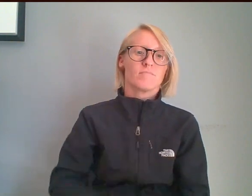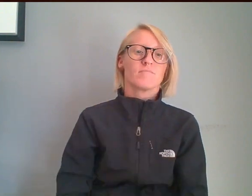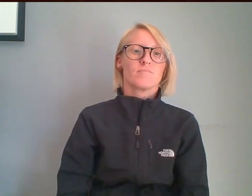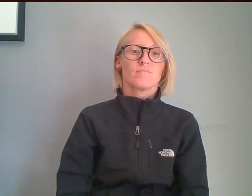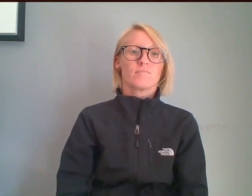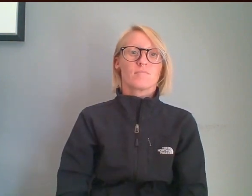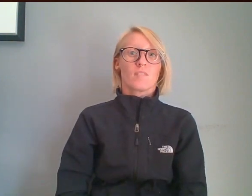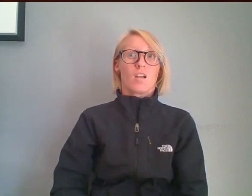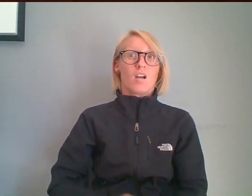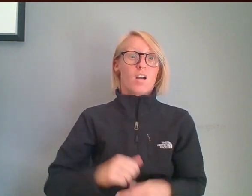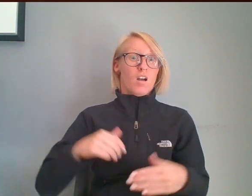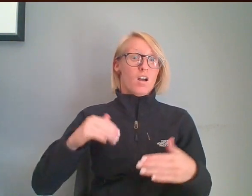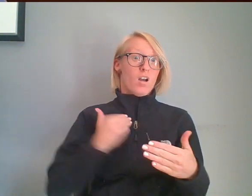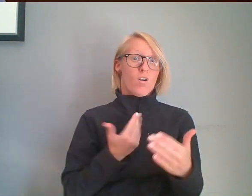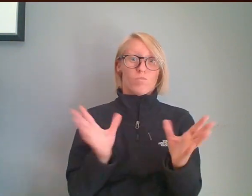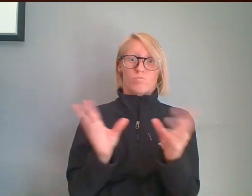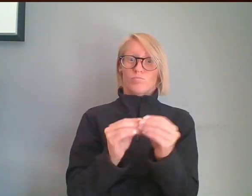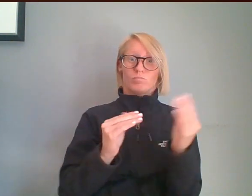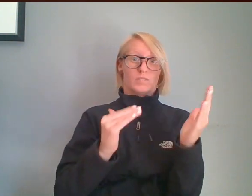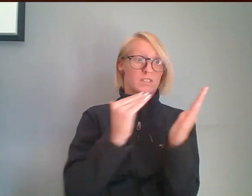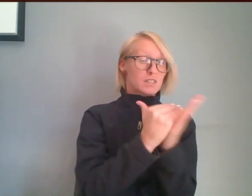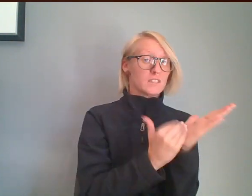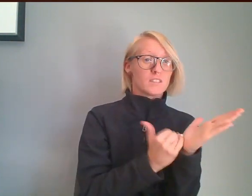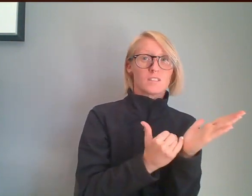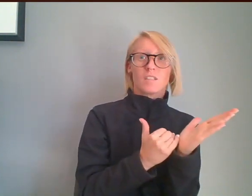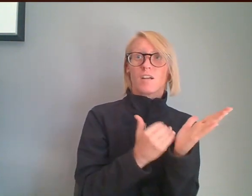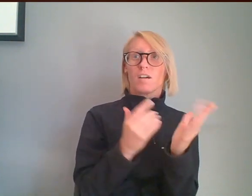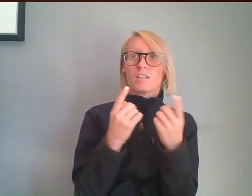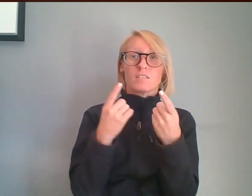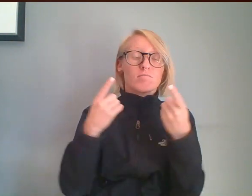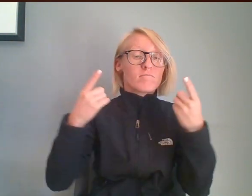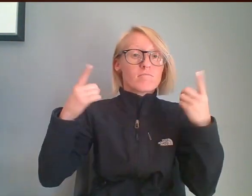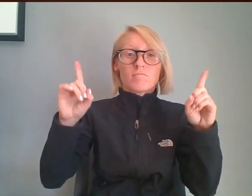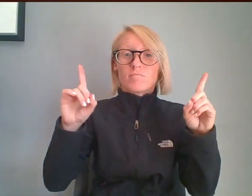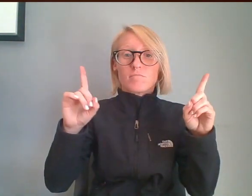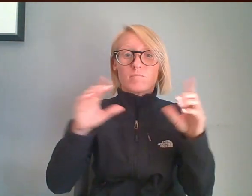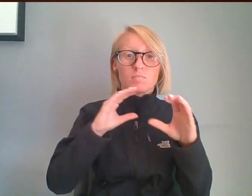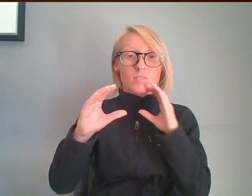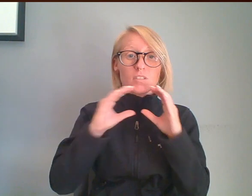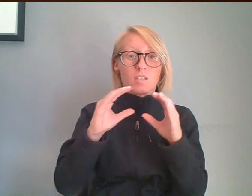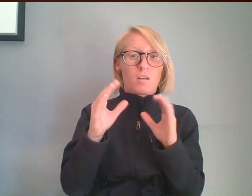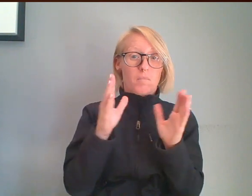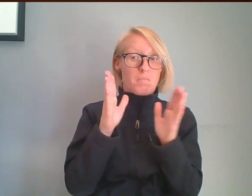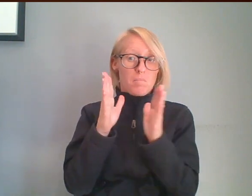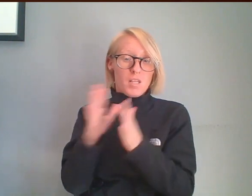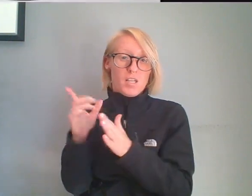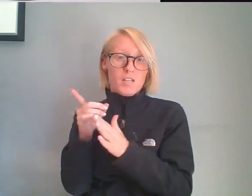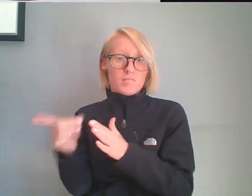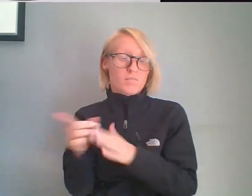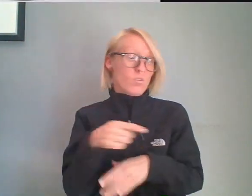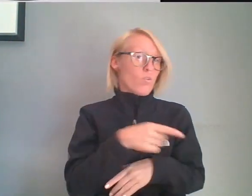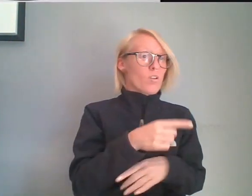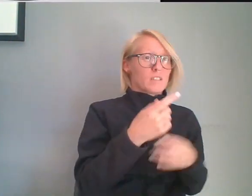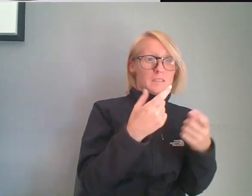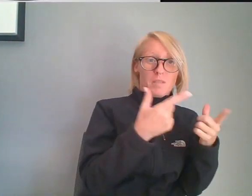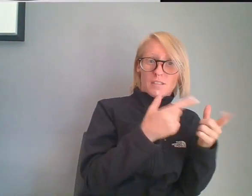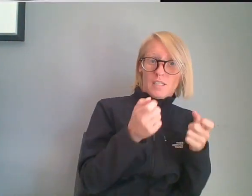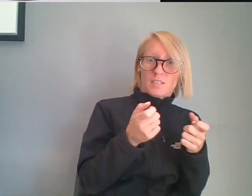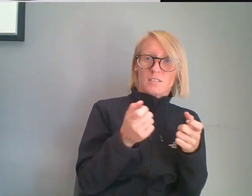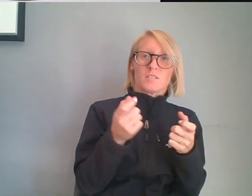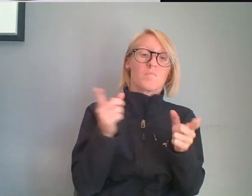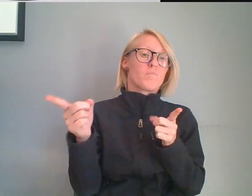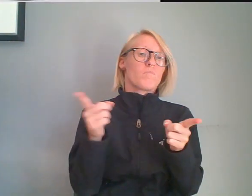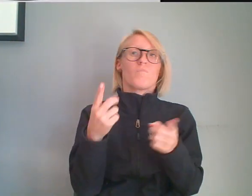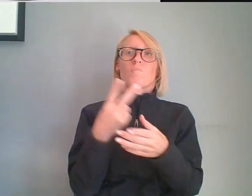In order to be an effective communicator, regardless of if it's planned or spontaneous, you need to have your anxiety under